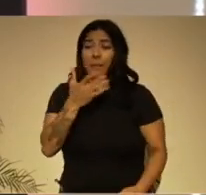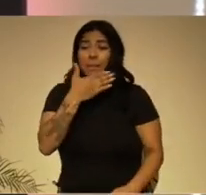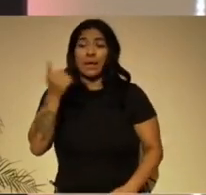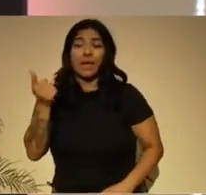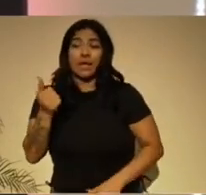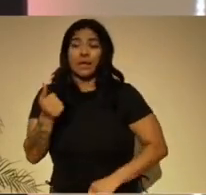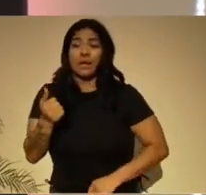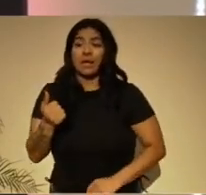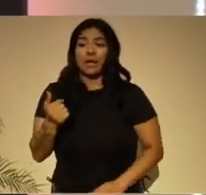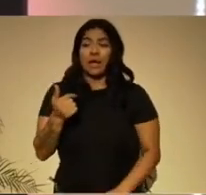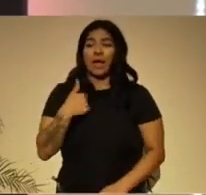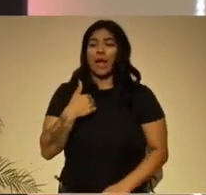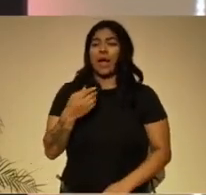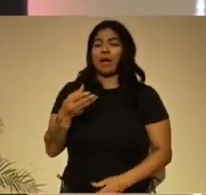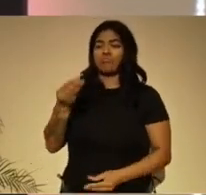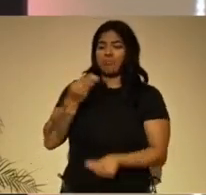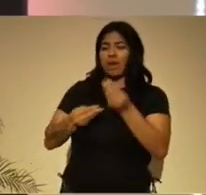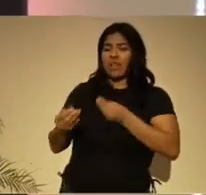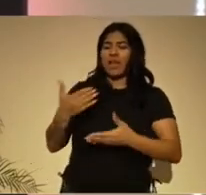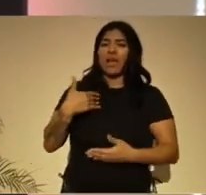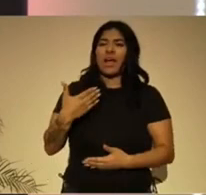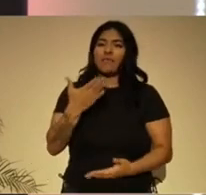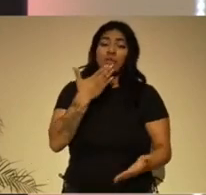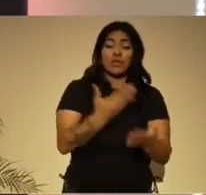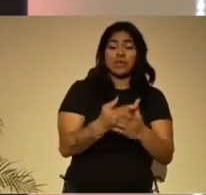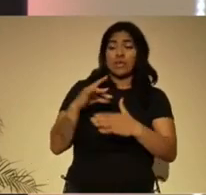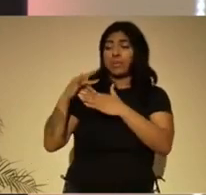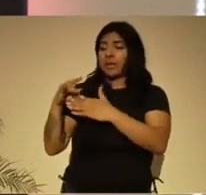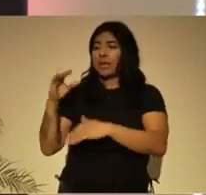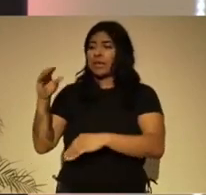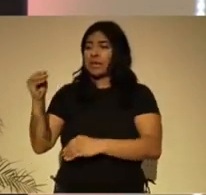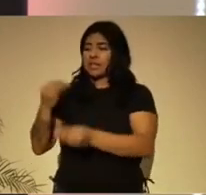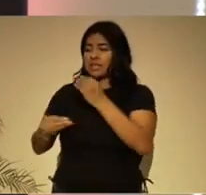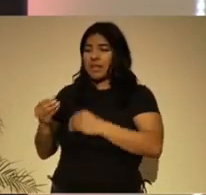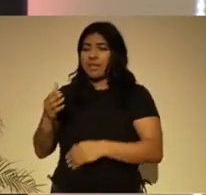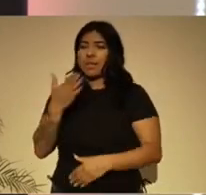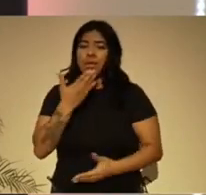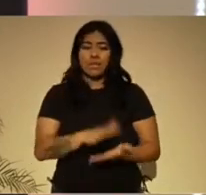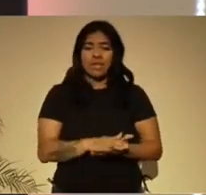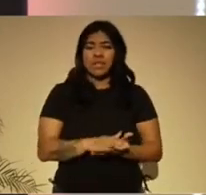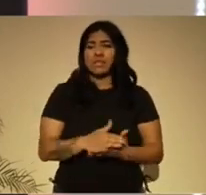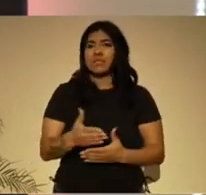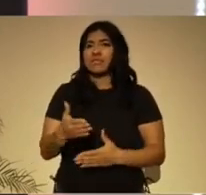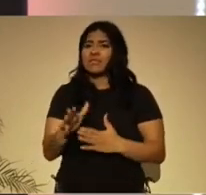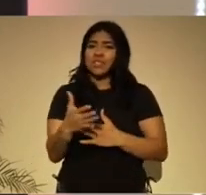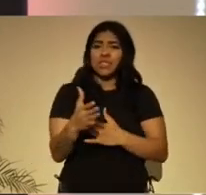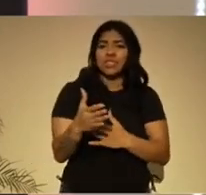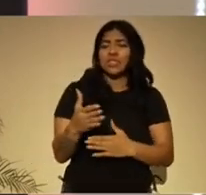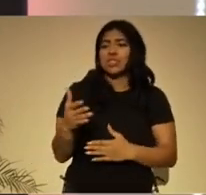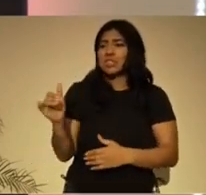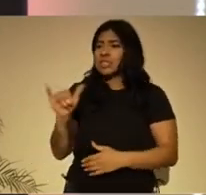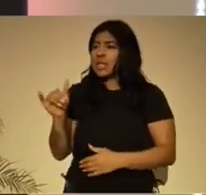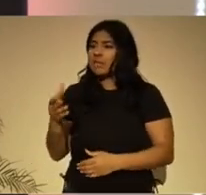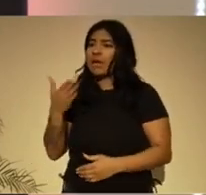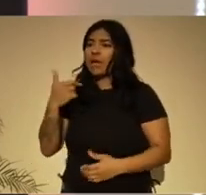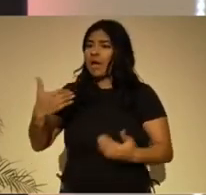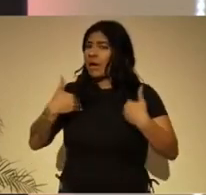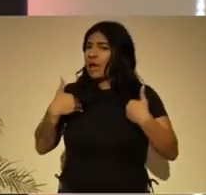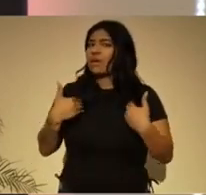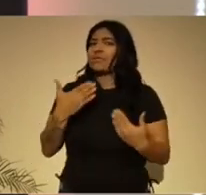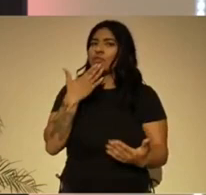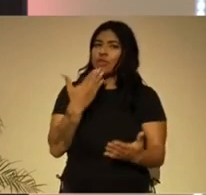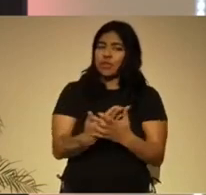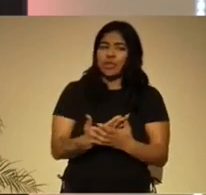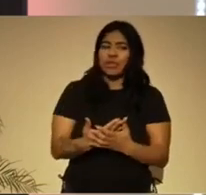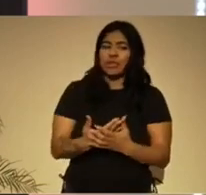previously had. I'd rather have the good meat than the bad meat. I'd rather have the good fish than the bad fish. I'd rather have the good stuff than the cheap